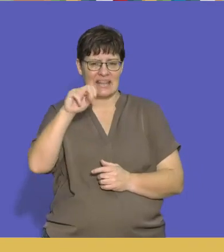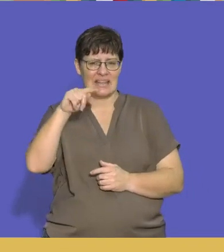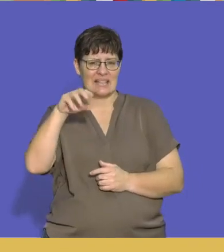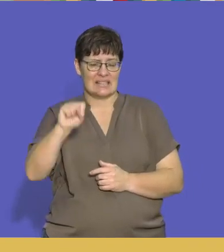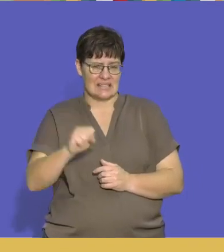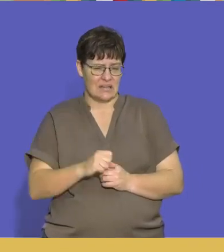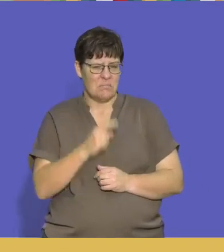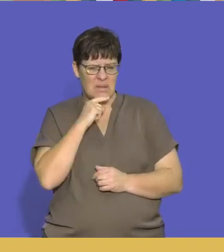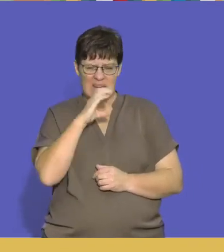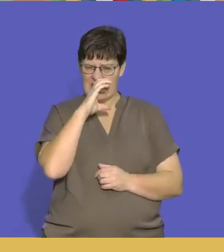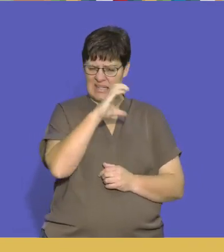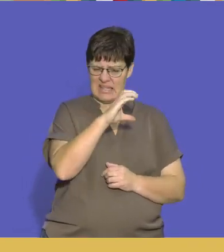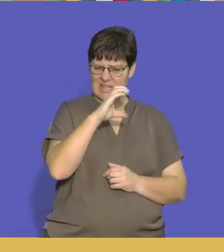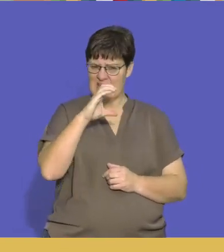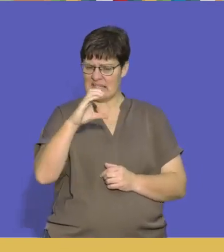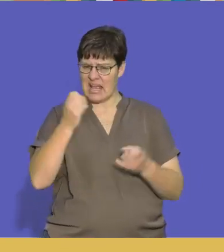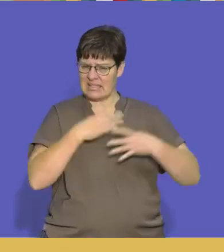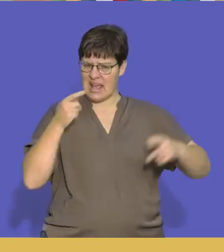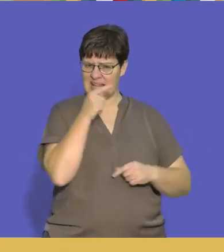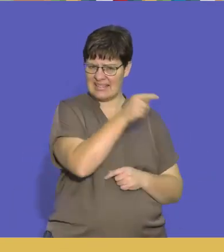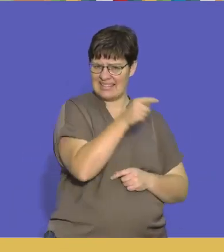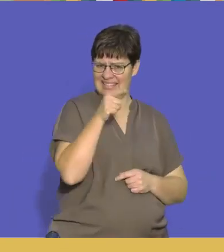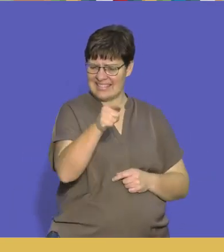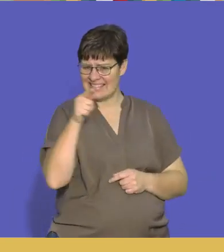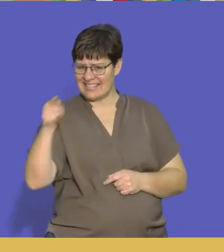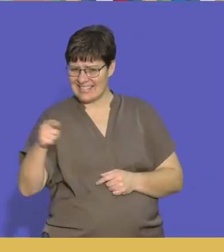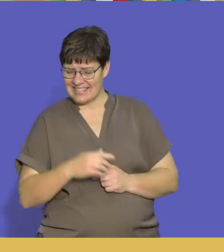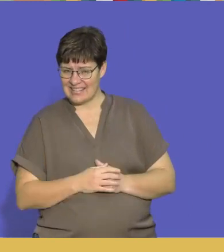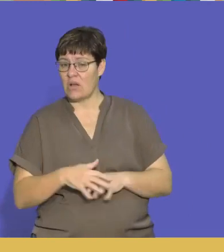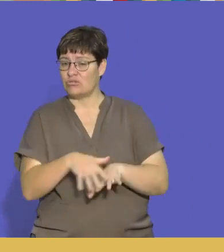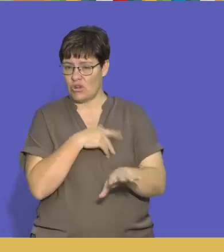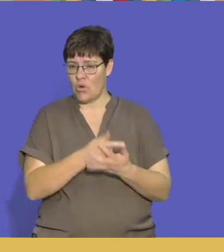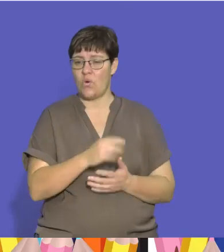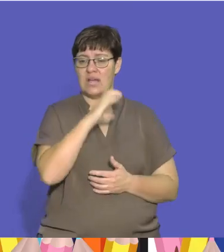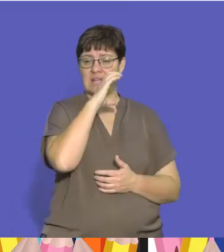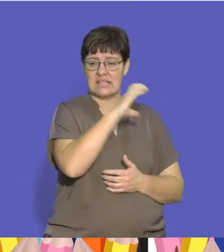hear the sound at the beginning? Let me say the words again slowly.